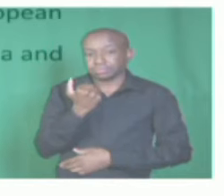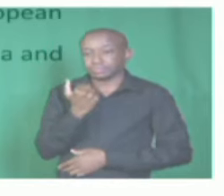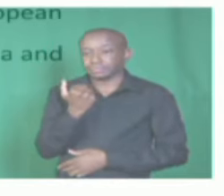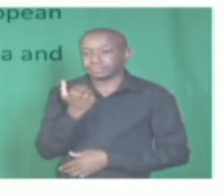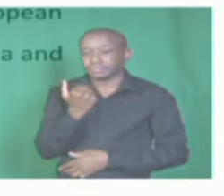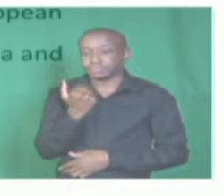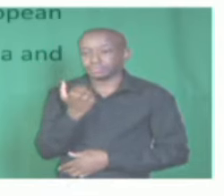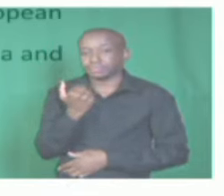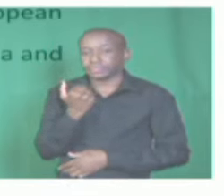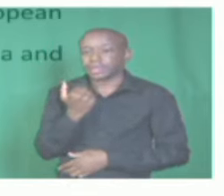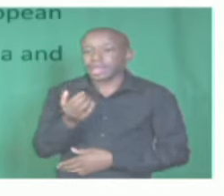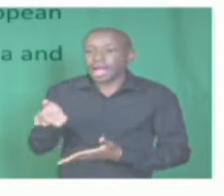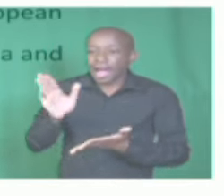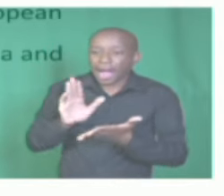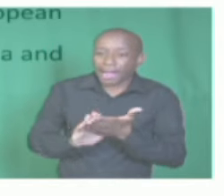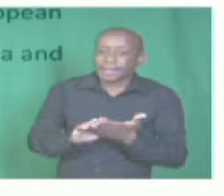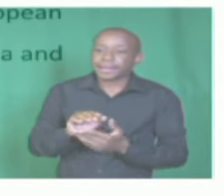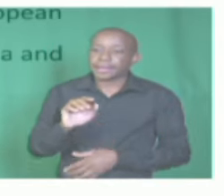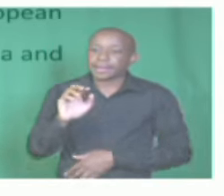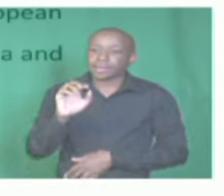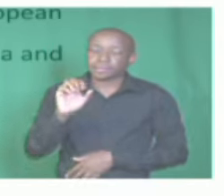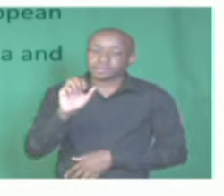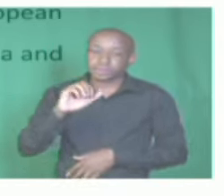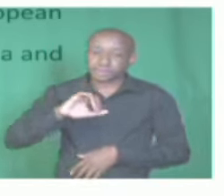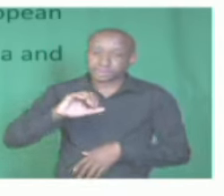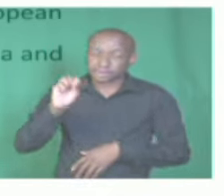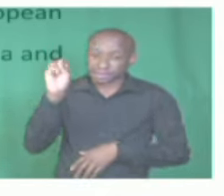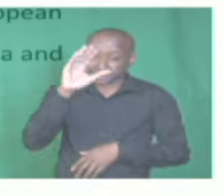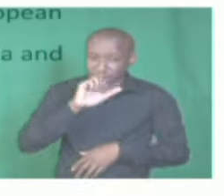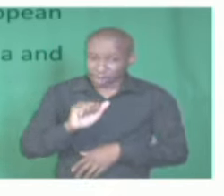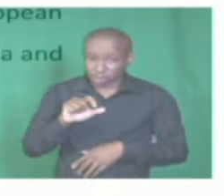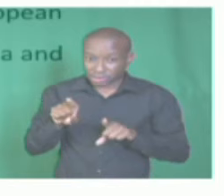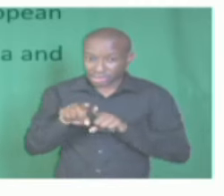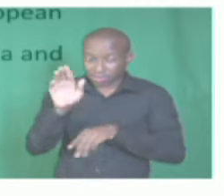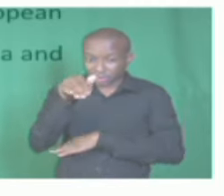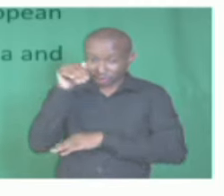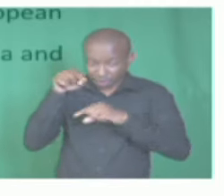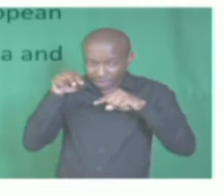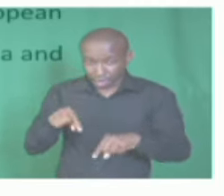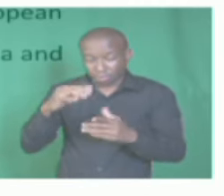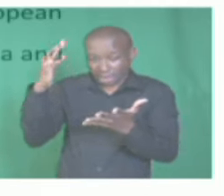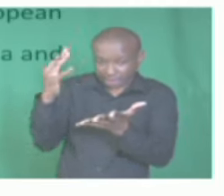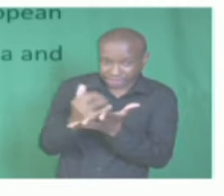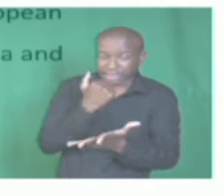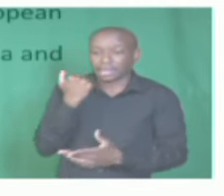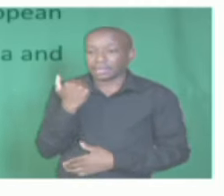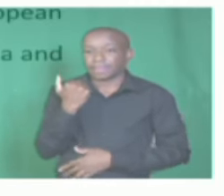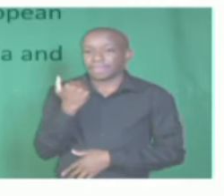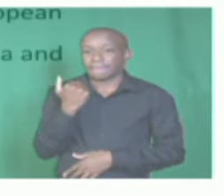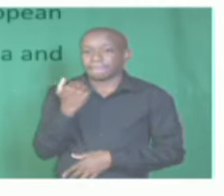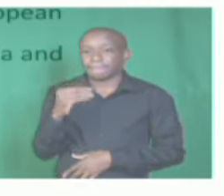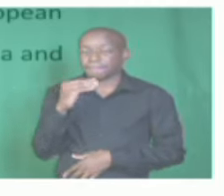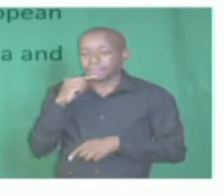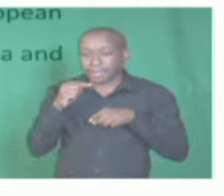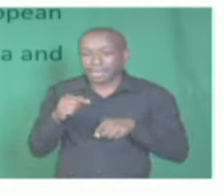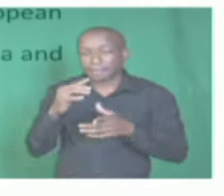land, Southern Rhodesia, which is now called Zimbabwe. Here was supposed to be Northern